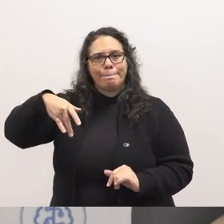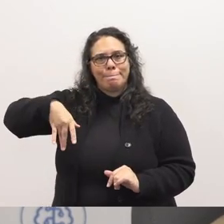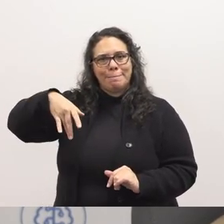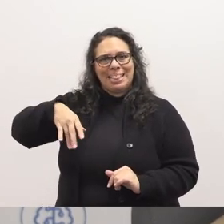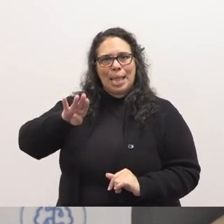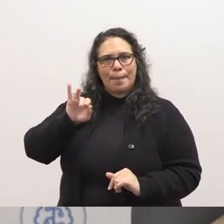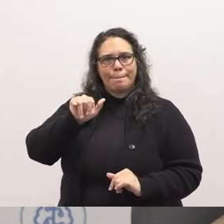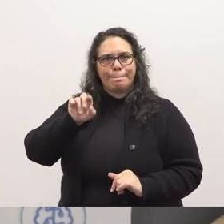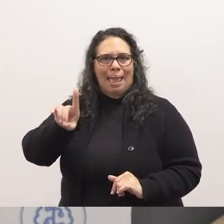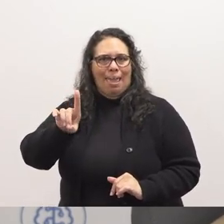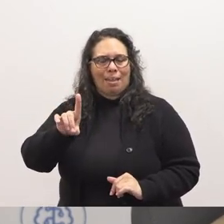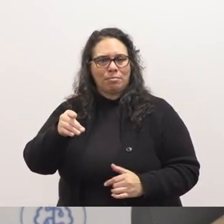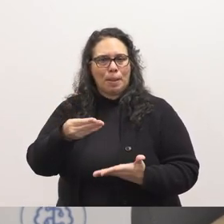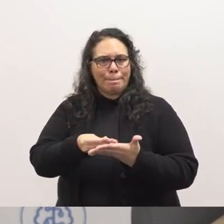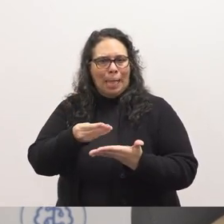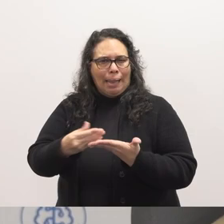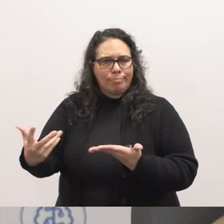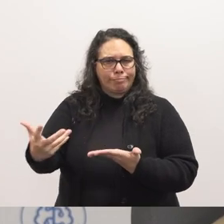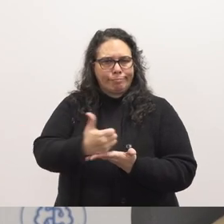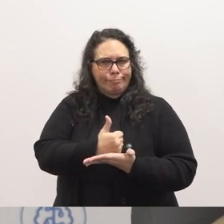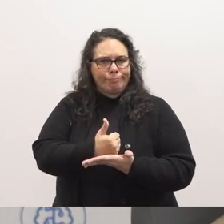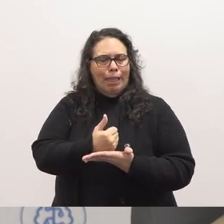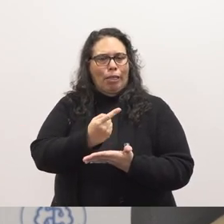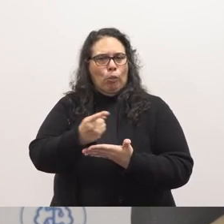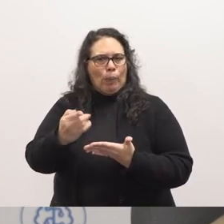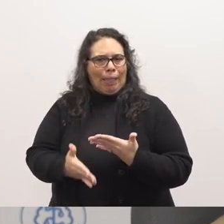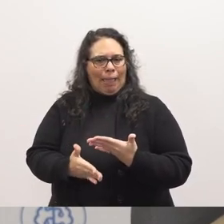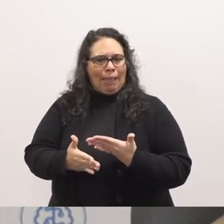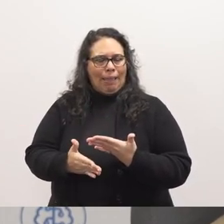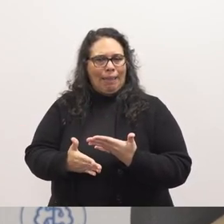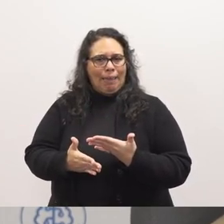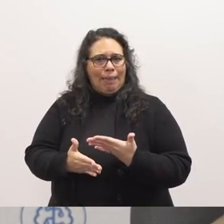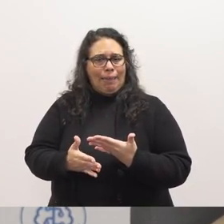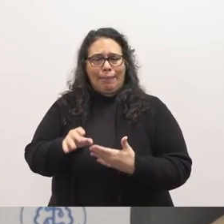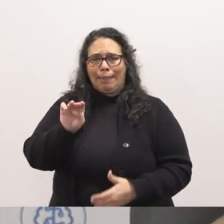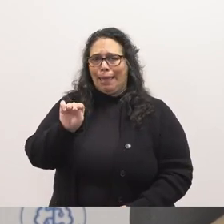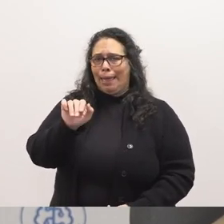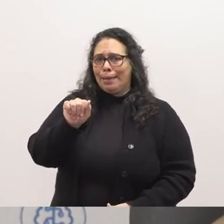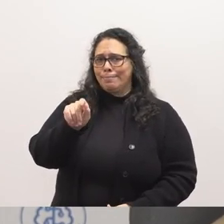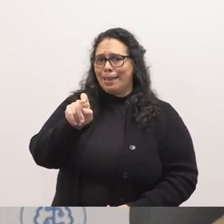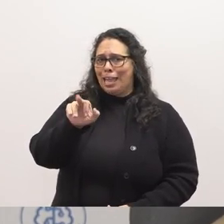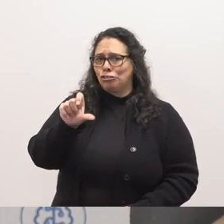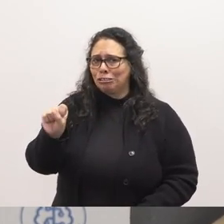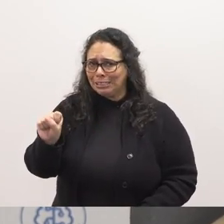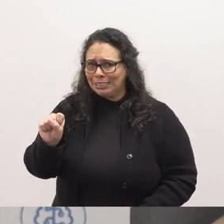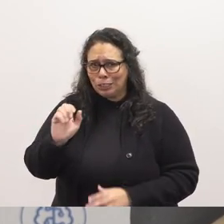had a fundraiser over the weekend that was a mattress sale.